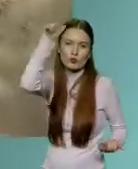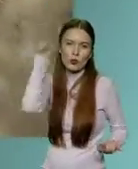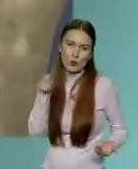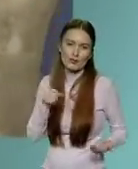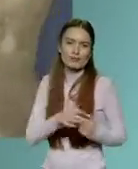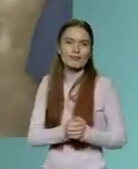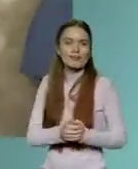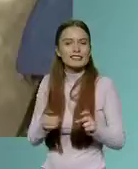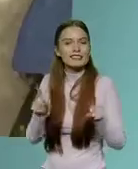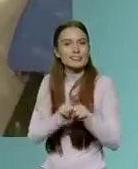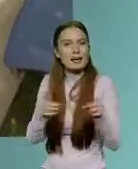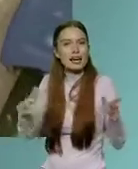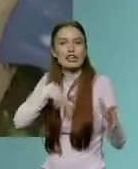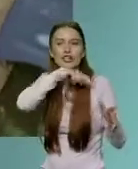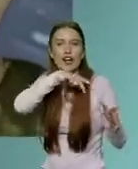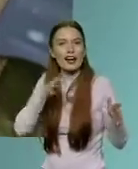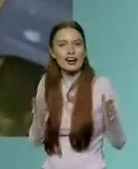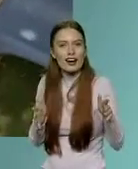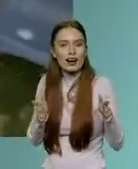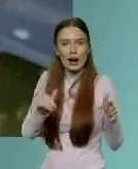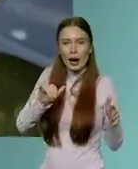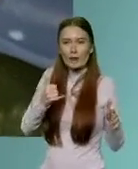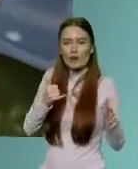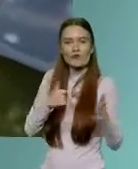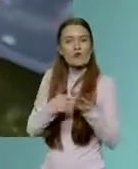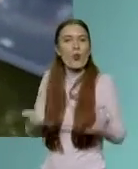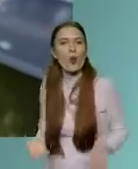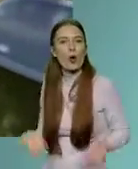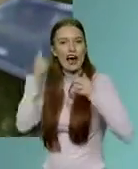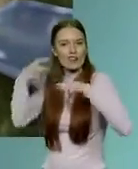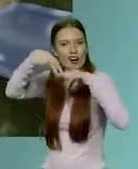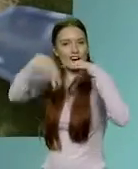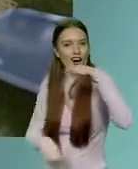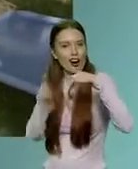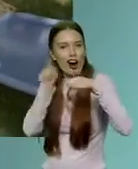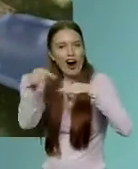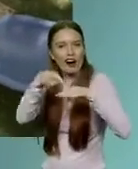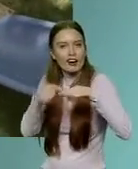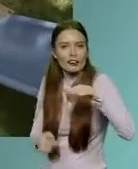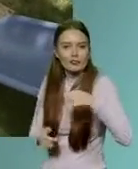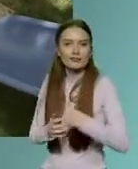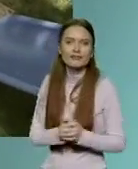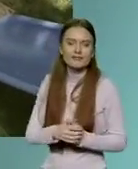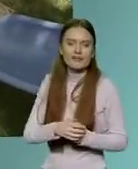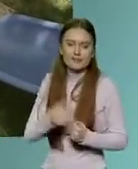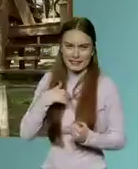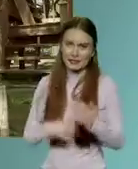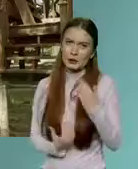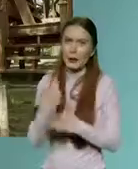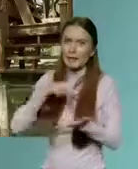known. Your turkey size, probably too light to fall inside the pit. I need a new